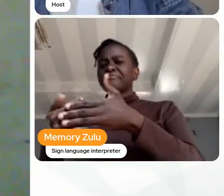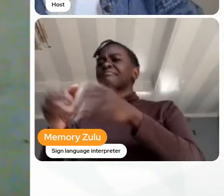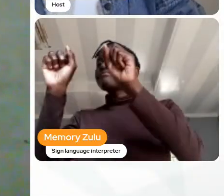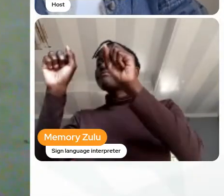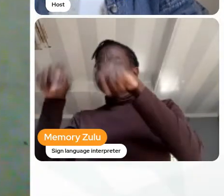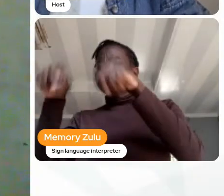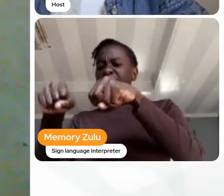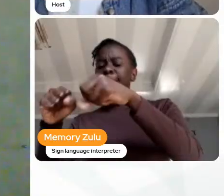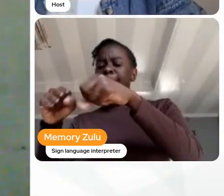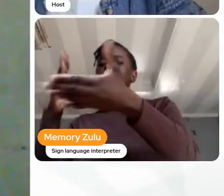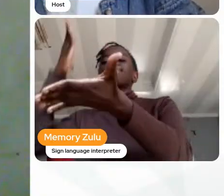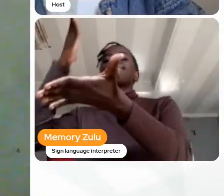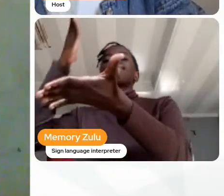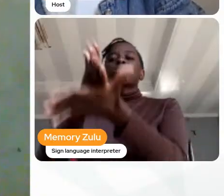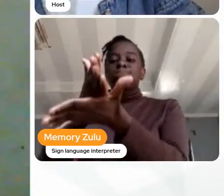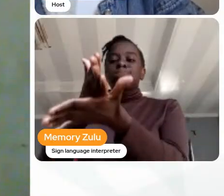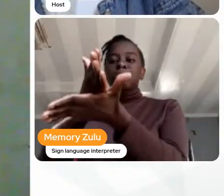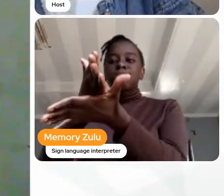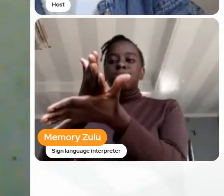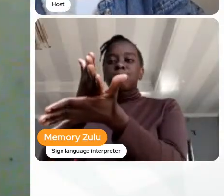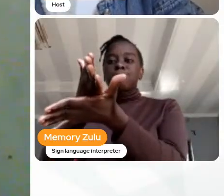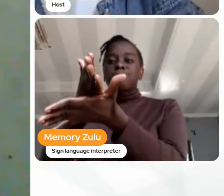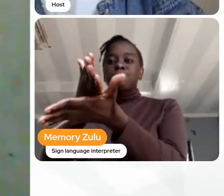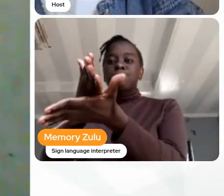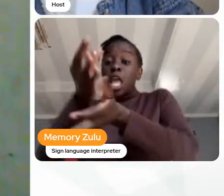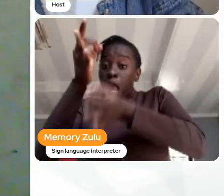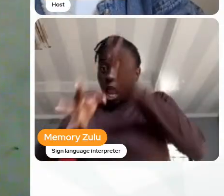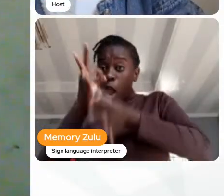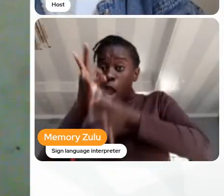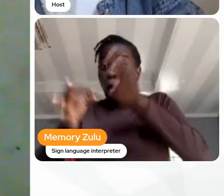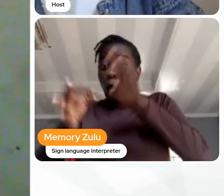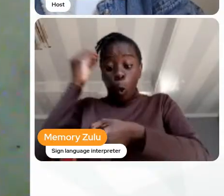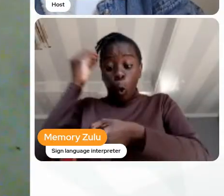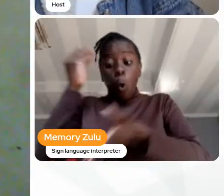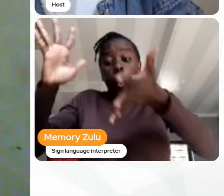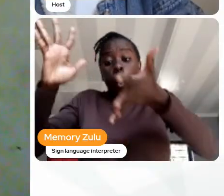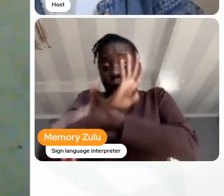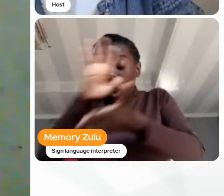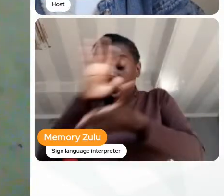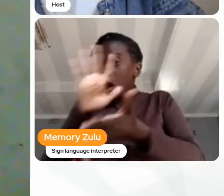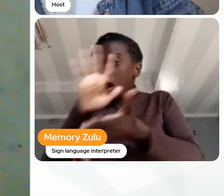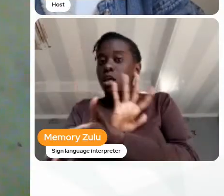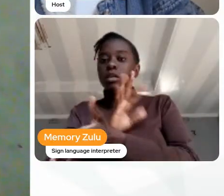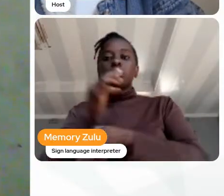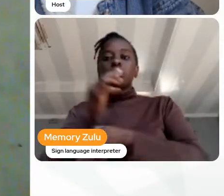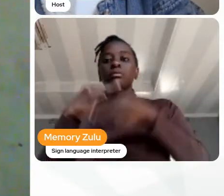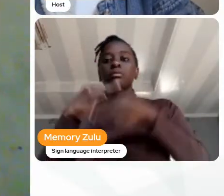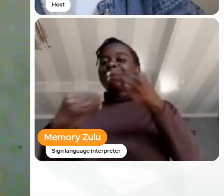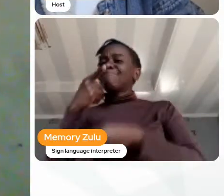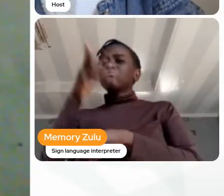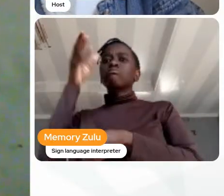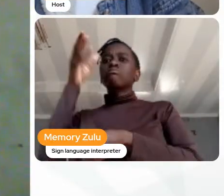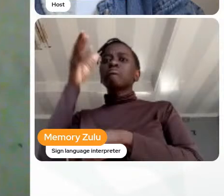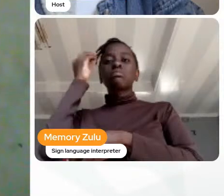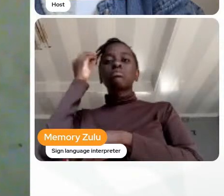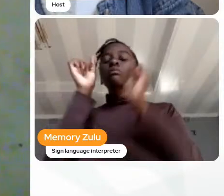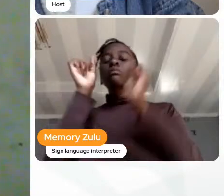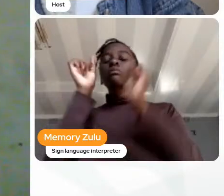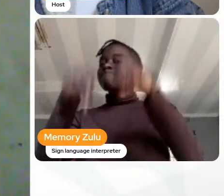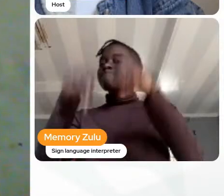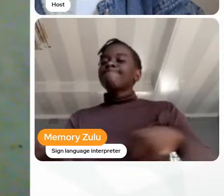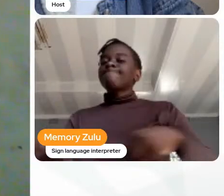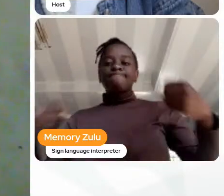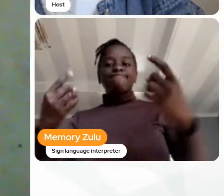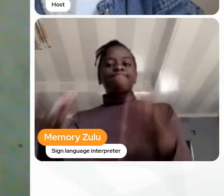earlier. Coming to your question, when it comes to the sexually transmitted